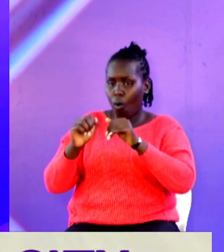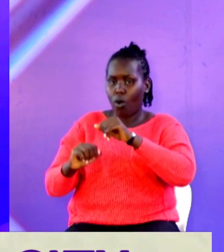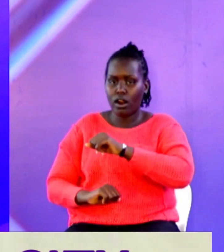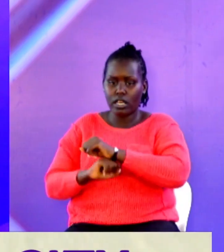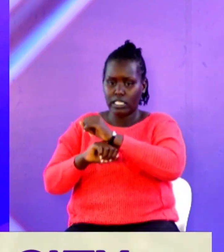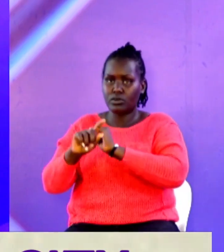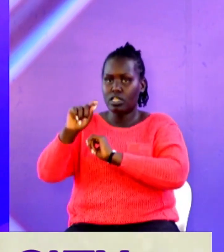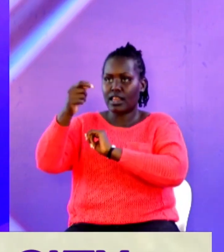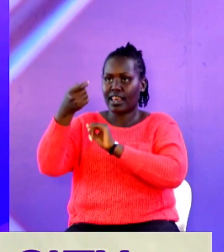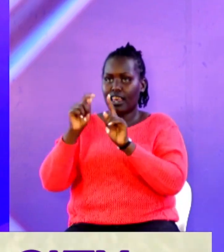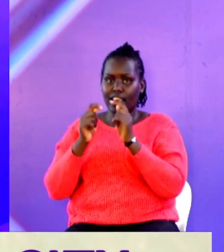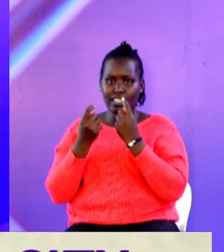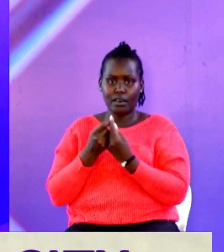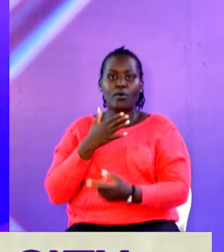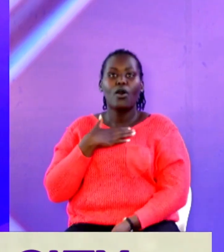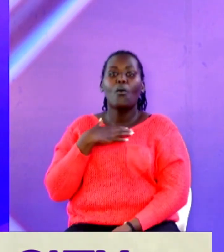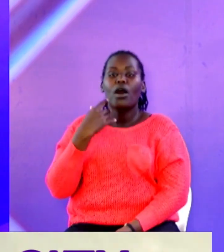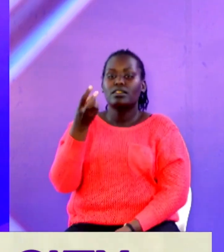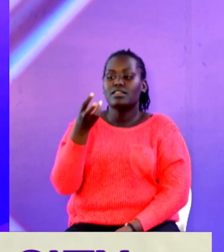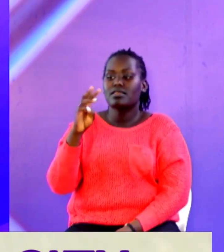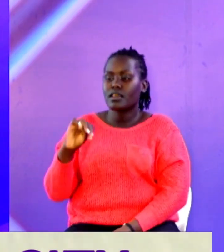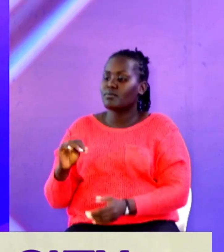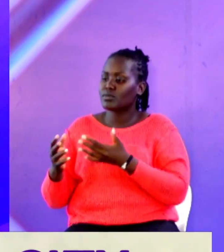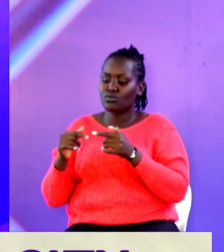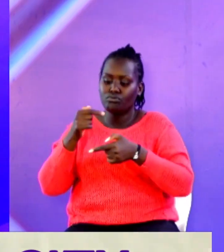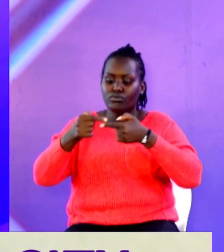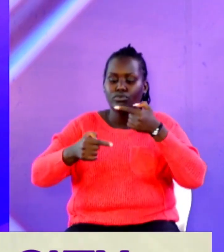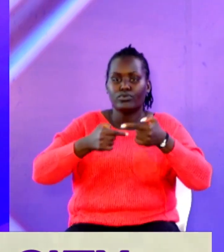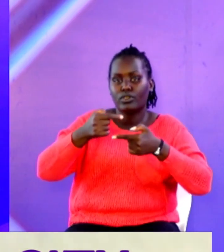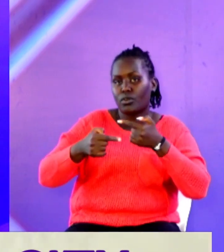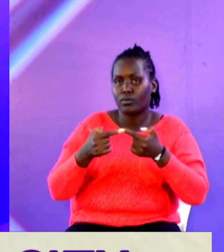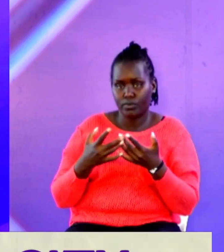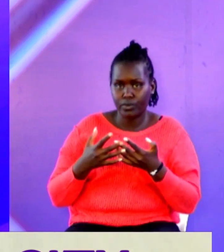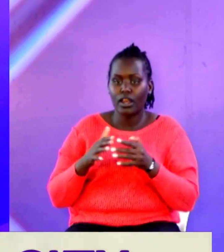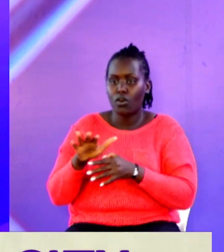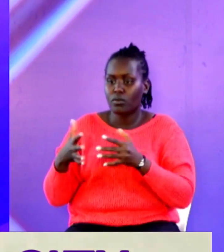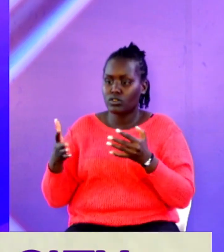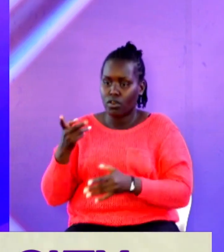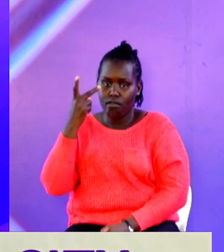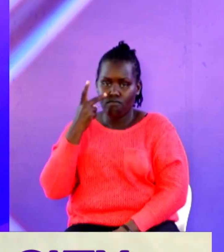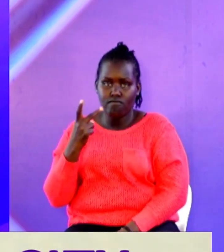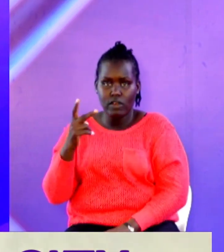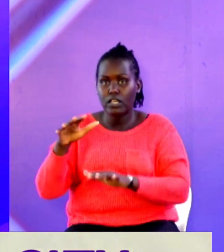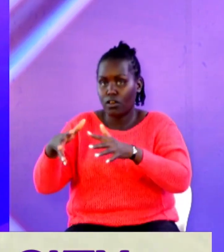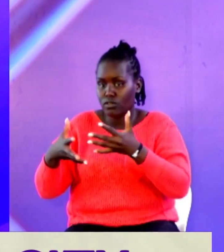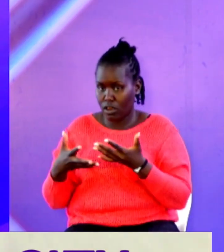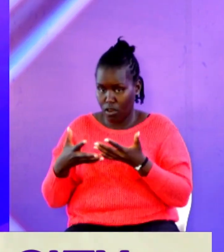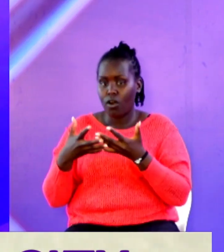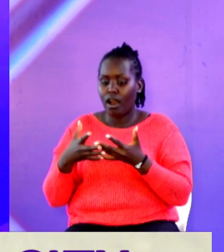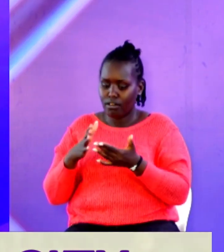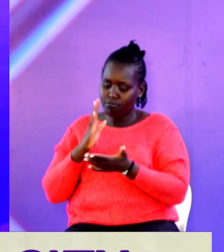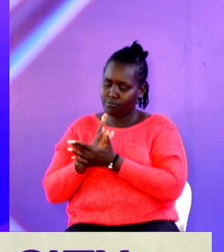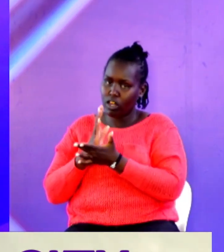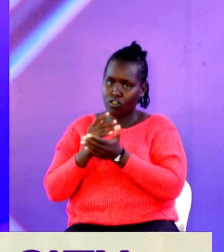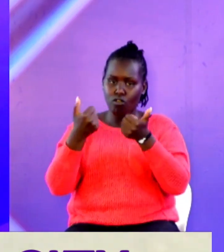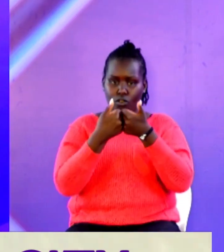Kenyan team. We wanted them to at least continue to a place where they are seen as the real competitors. You